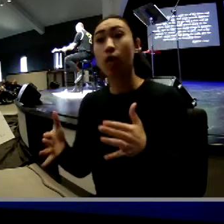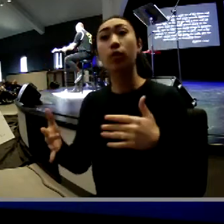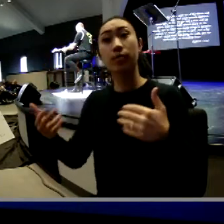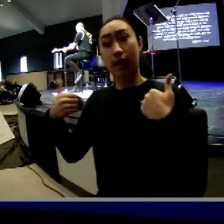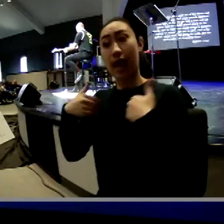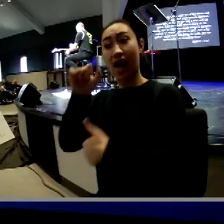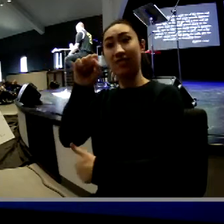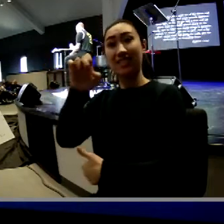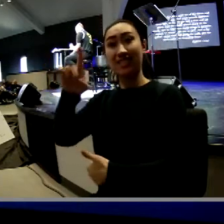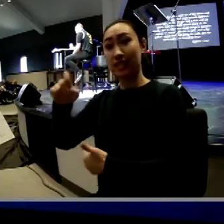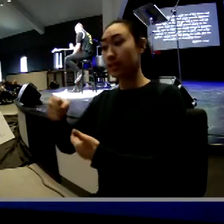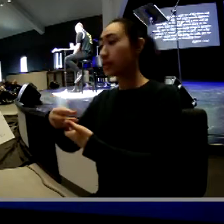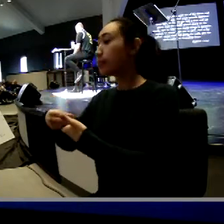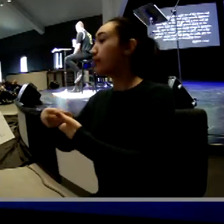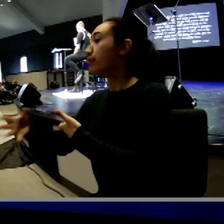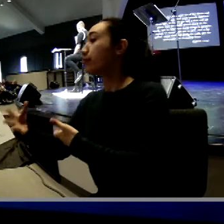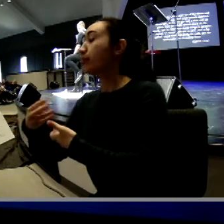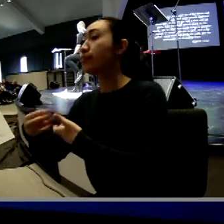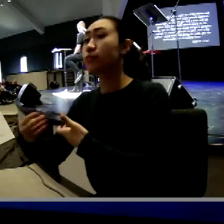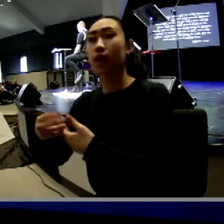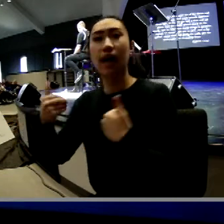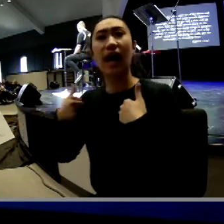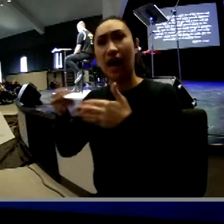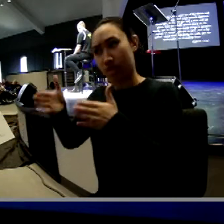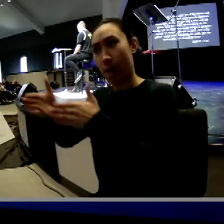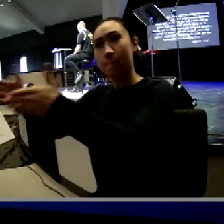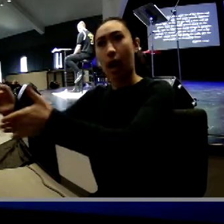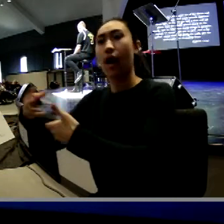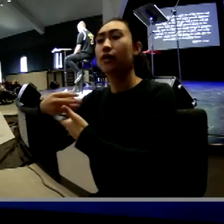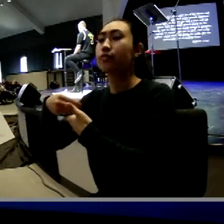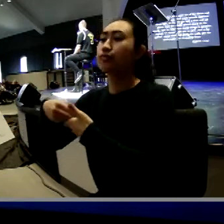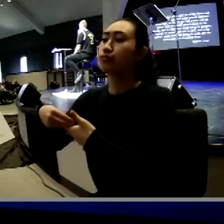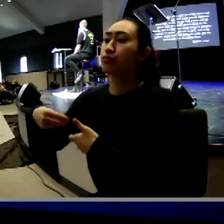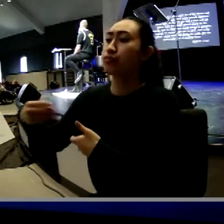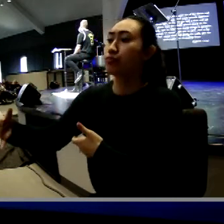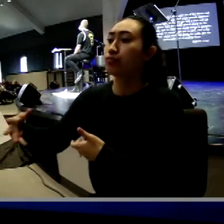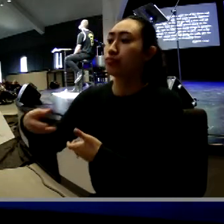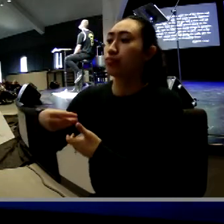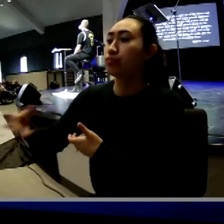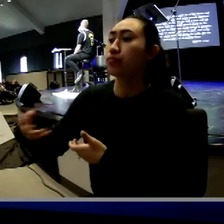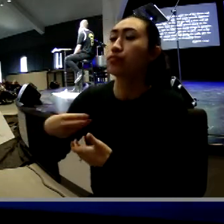up. And some fell on rocky places where it didn't have much soil.